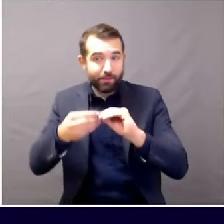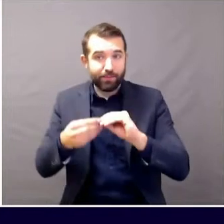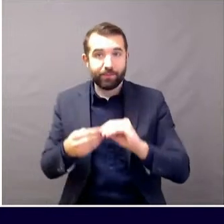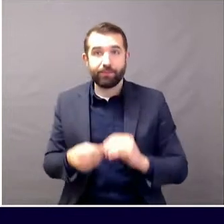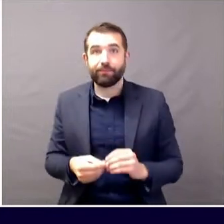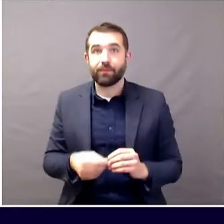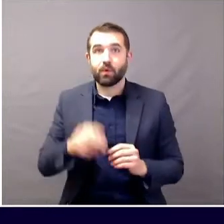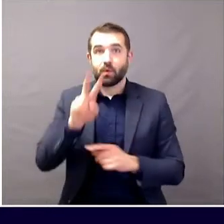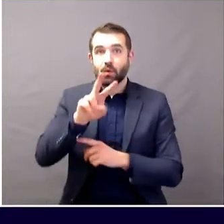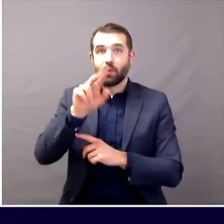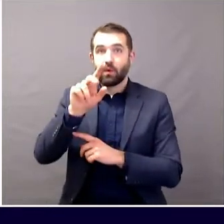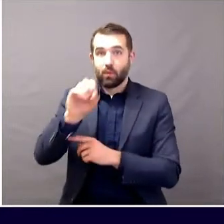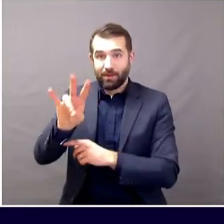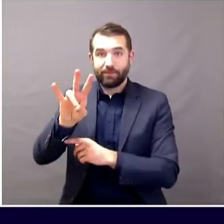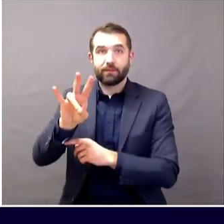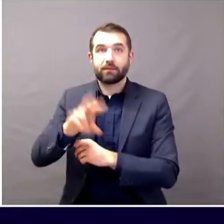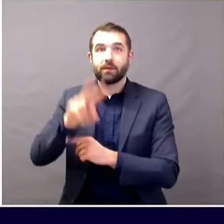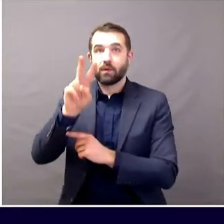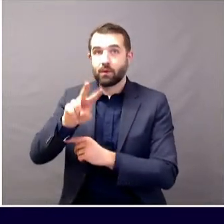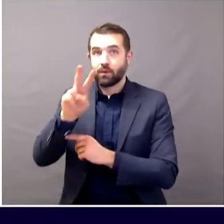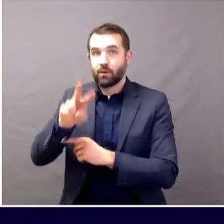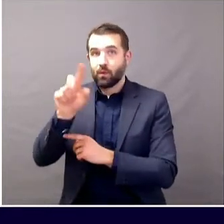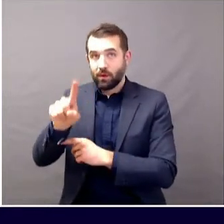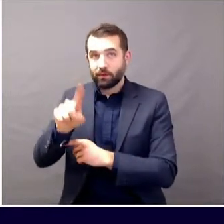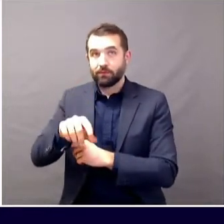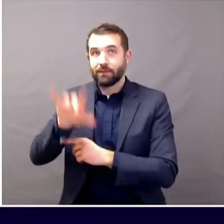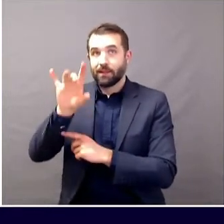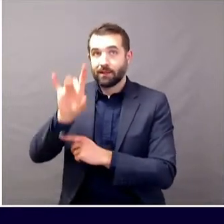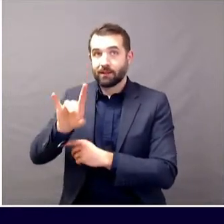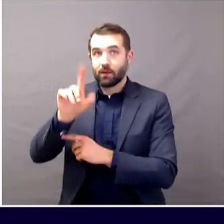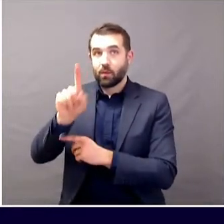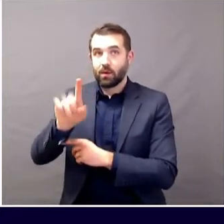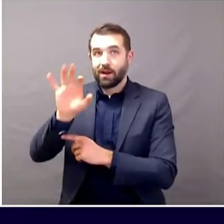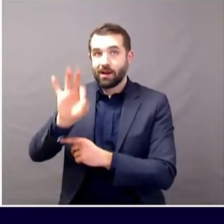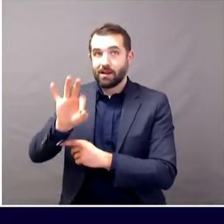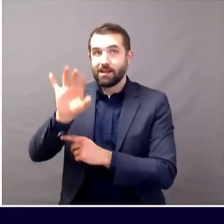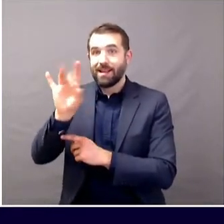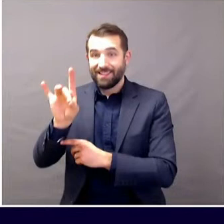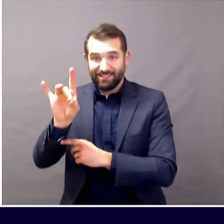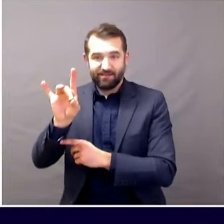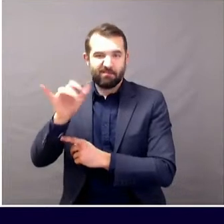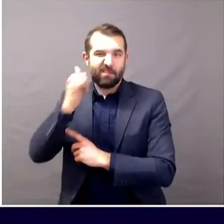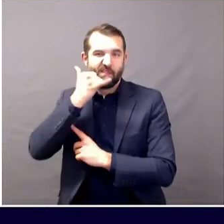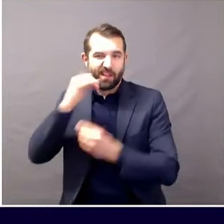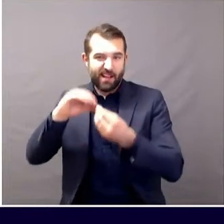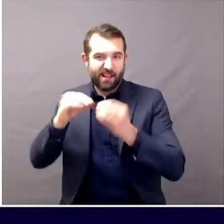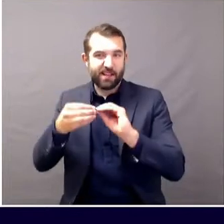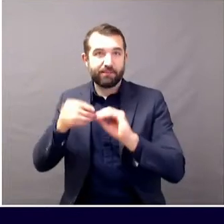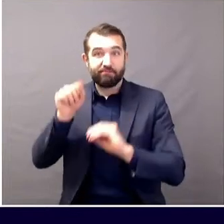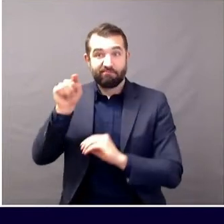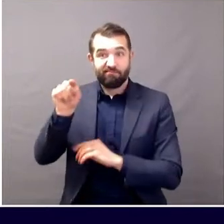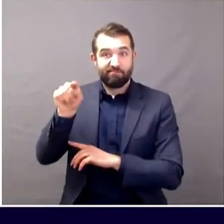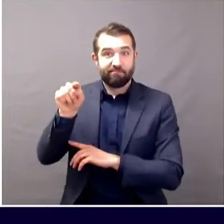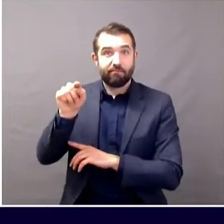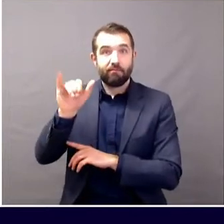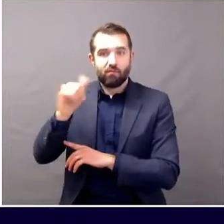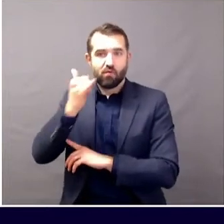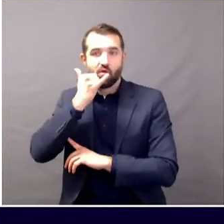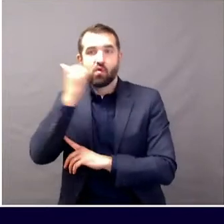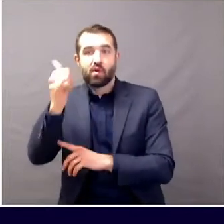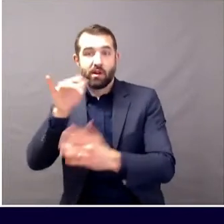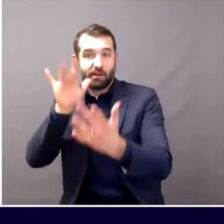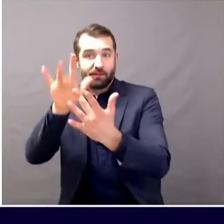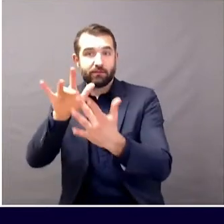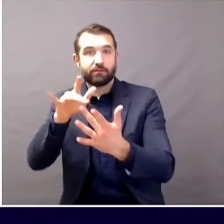207-221-8198. And that line is for anybody, and we also have specific resources for frontline first